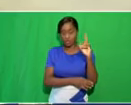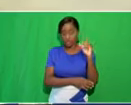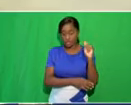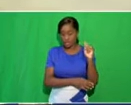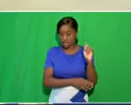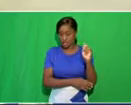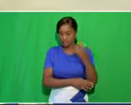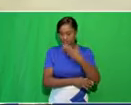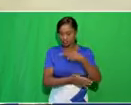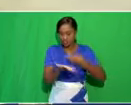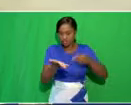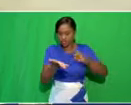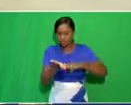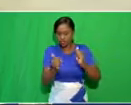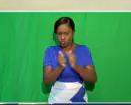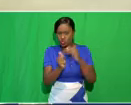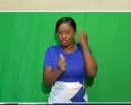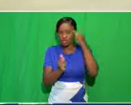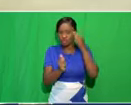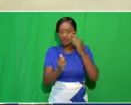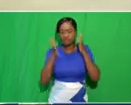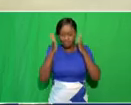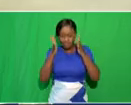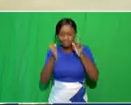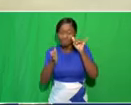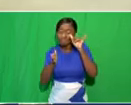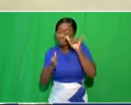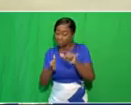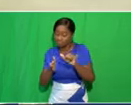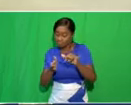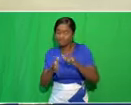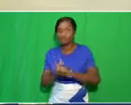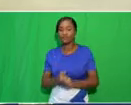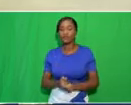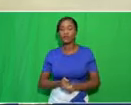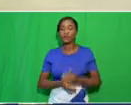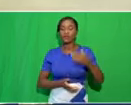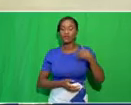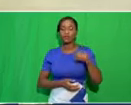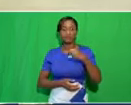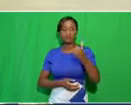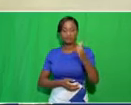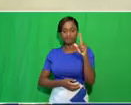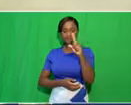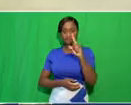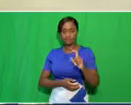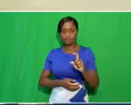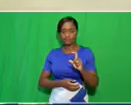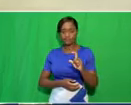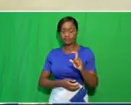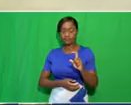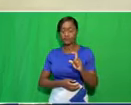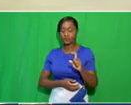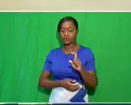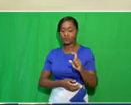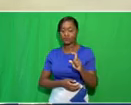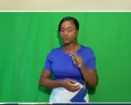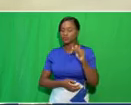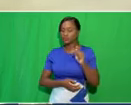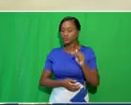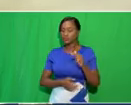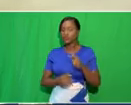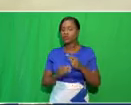areas so that we can get to our objectives and our goal. We do have a question here, and this one actually is